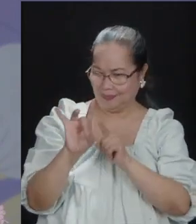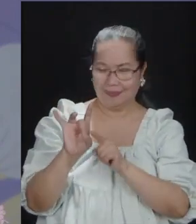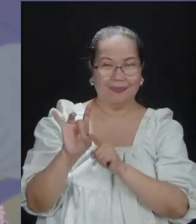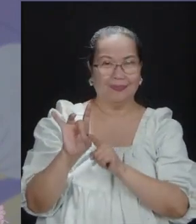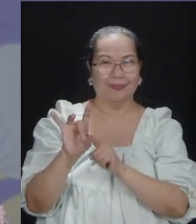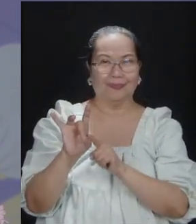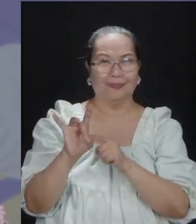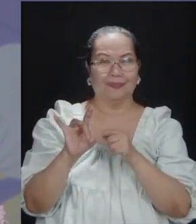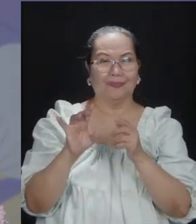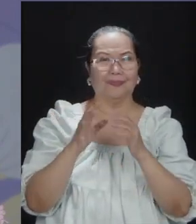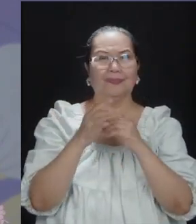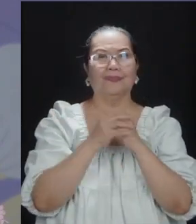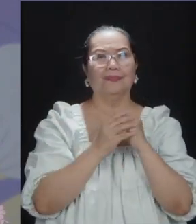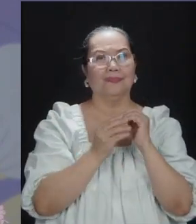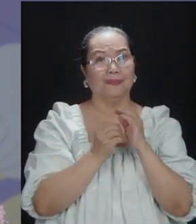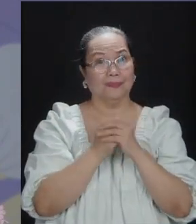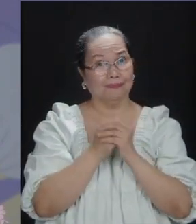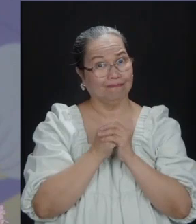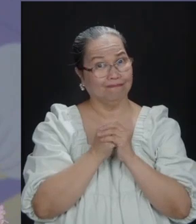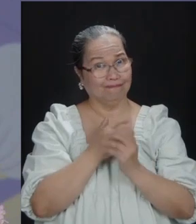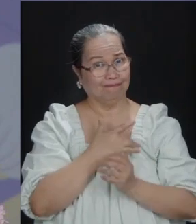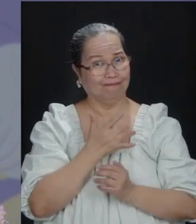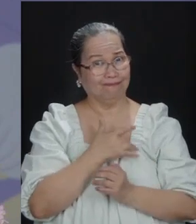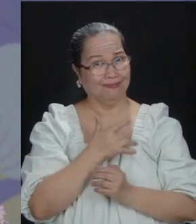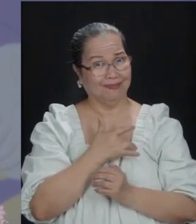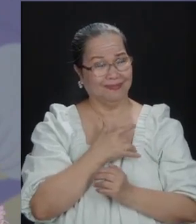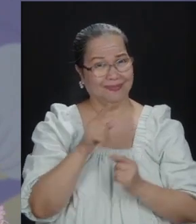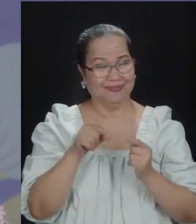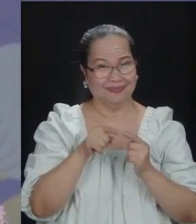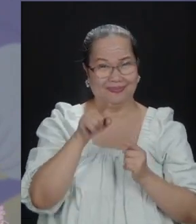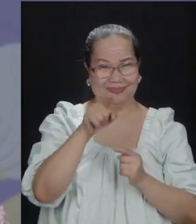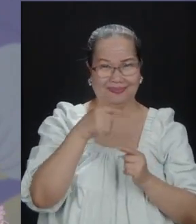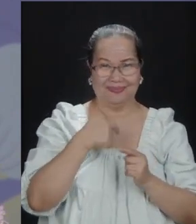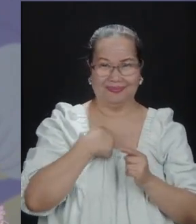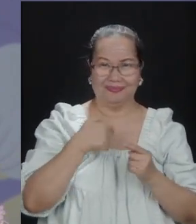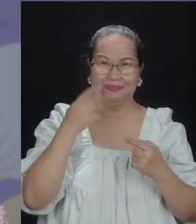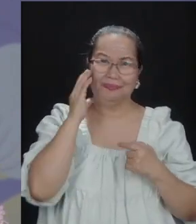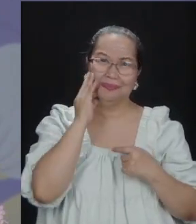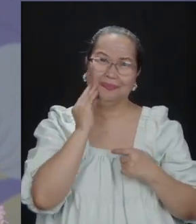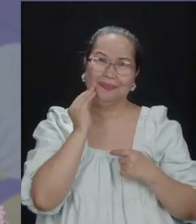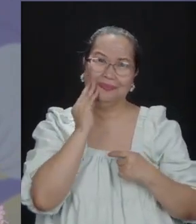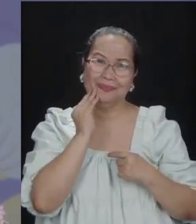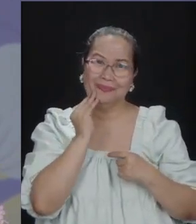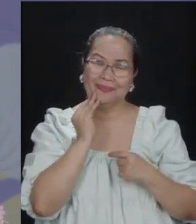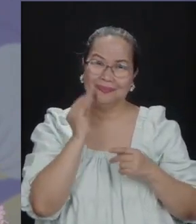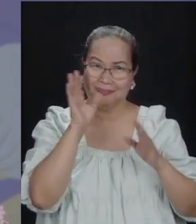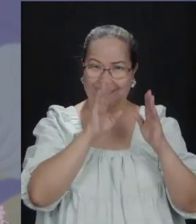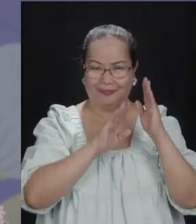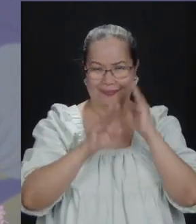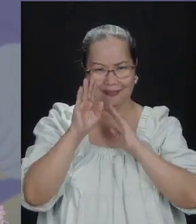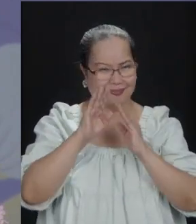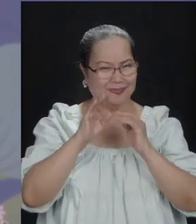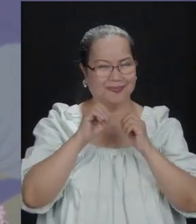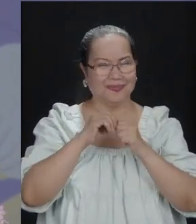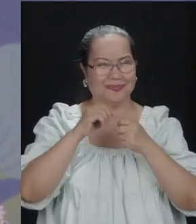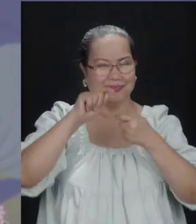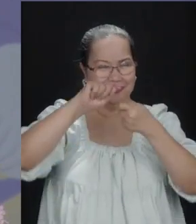it's a comforting truth, especially when we are facing trials in